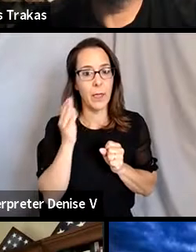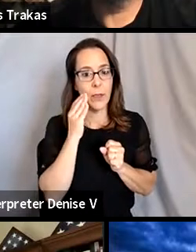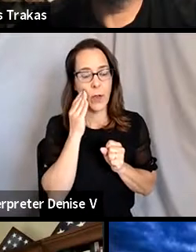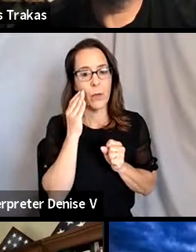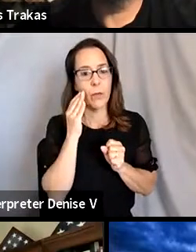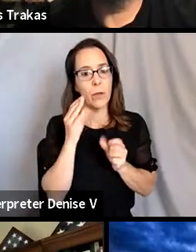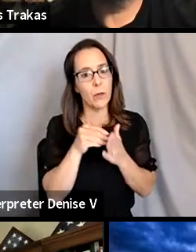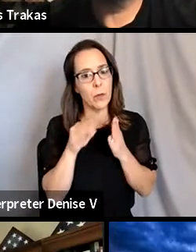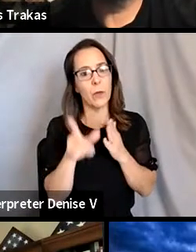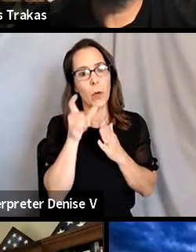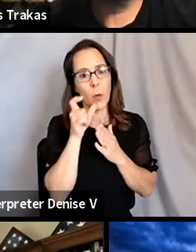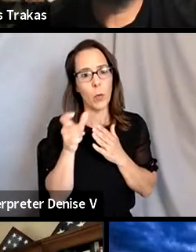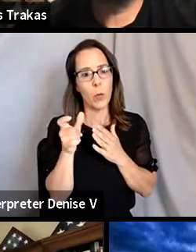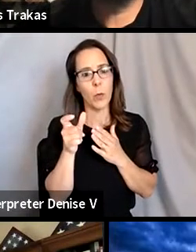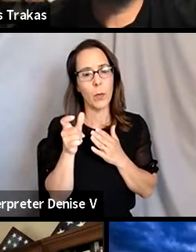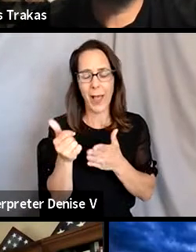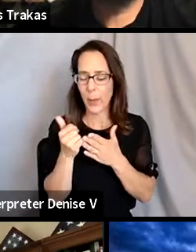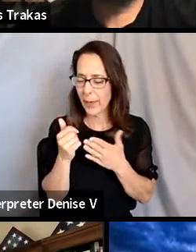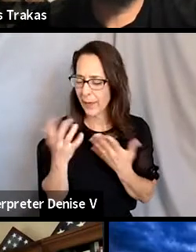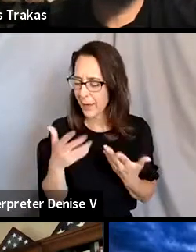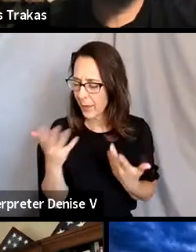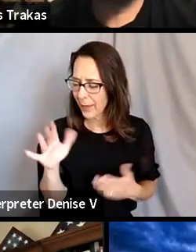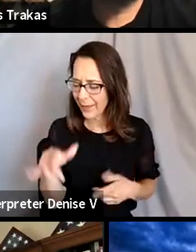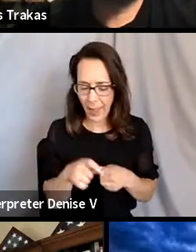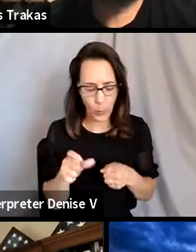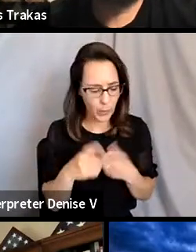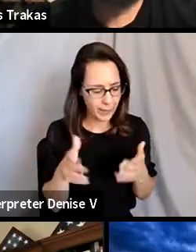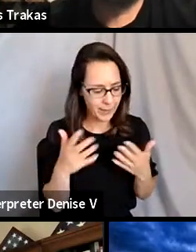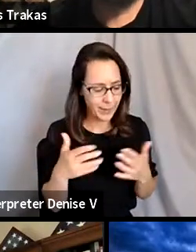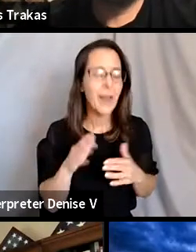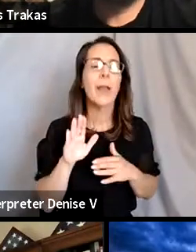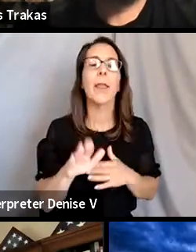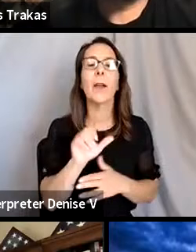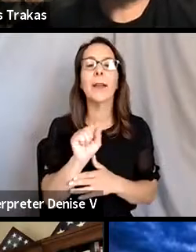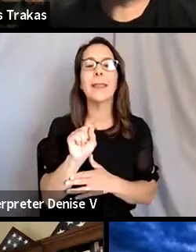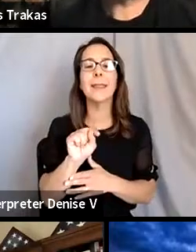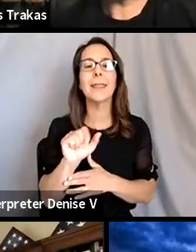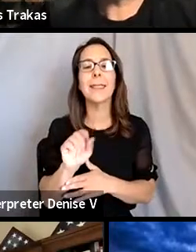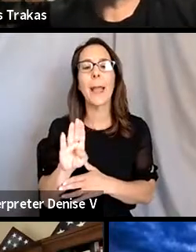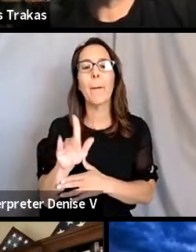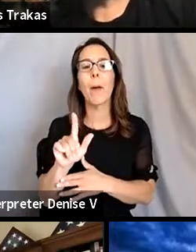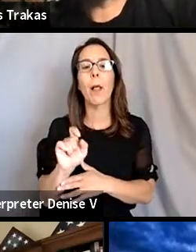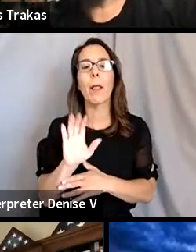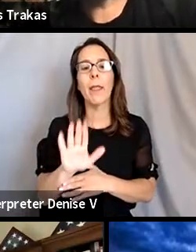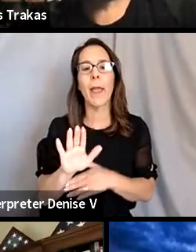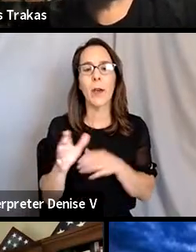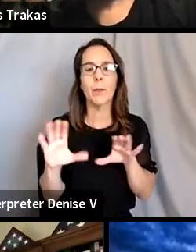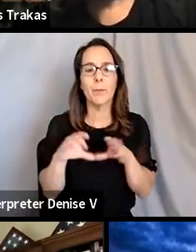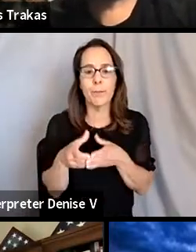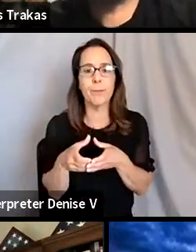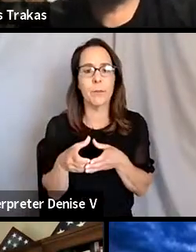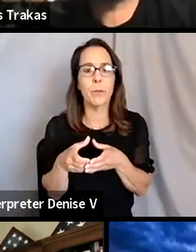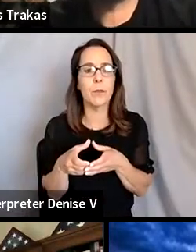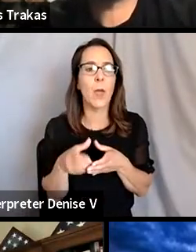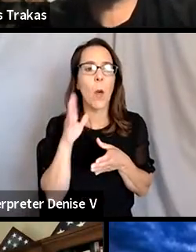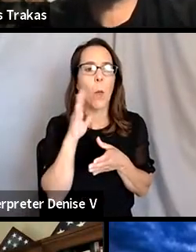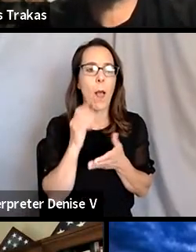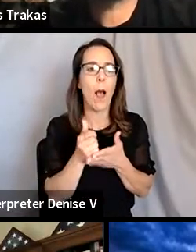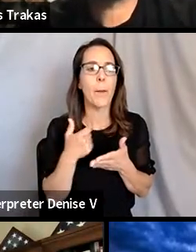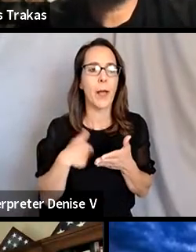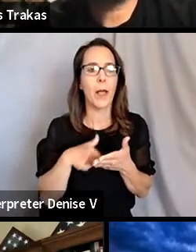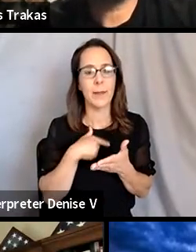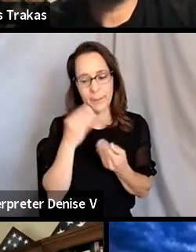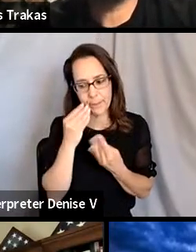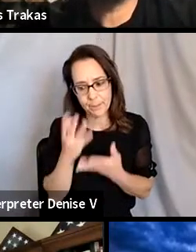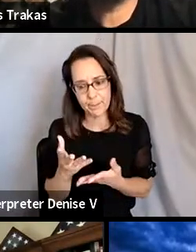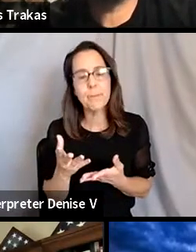it's the, help me Greta, what's the name of the stable group? So it helps us with contact tracing on the stable groups. So hopefully that